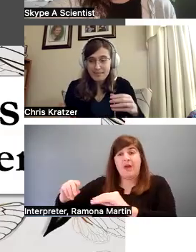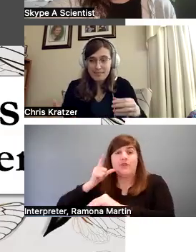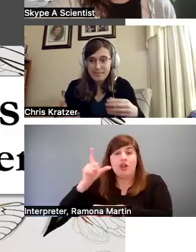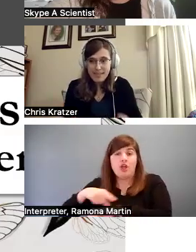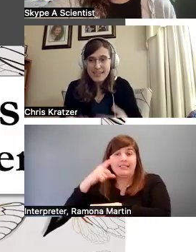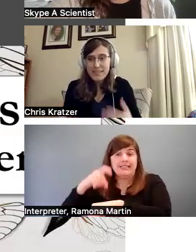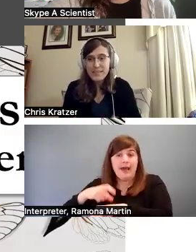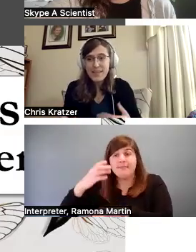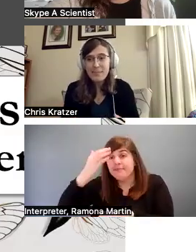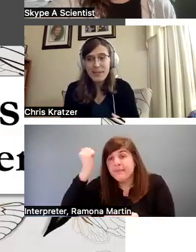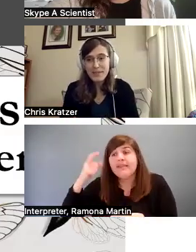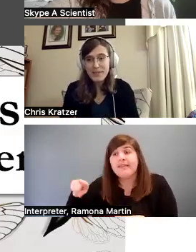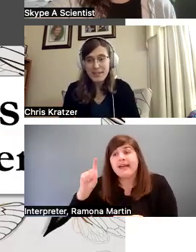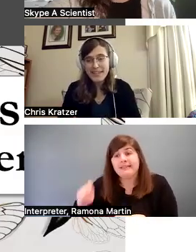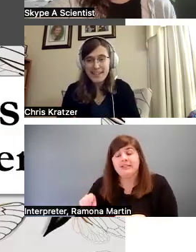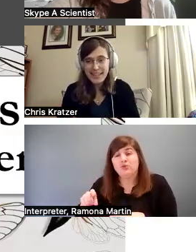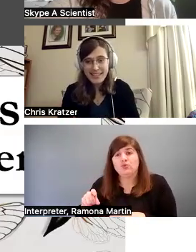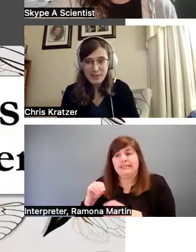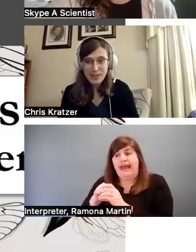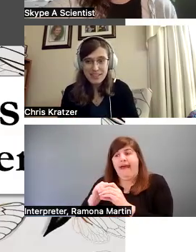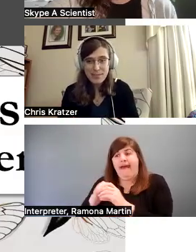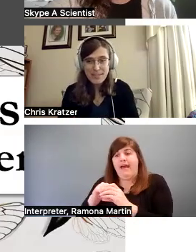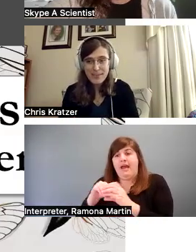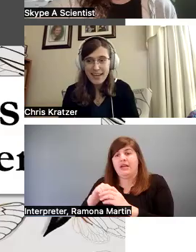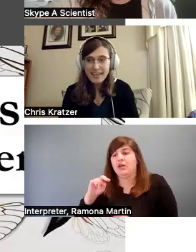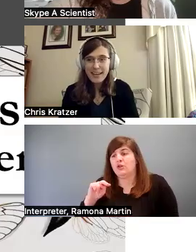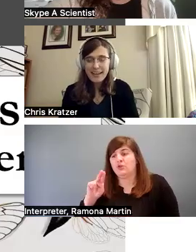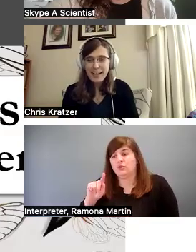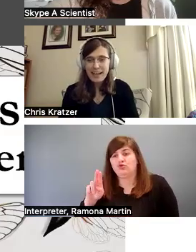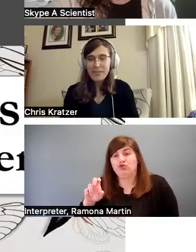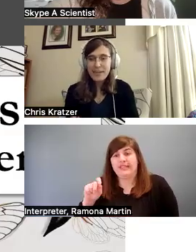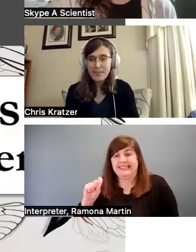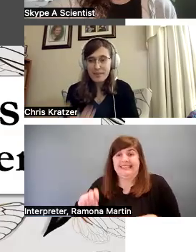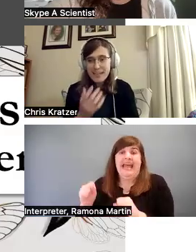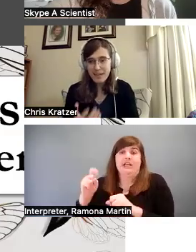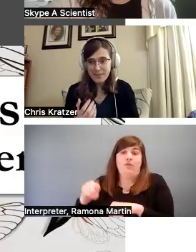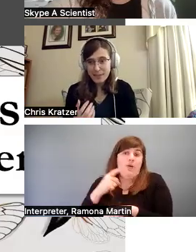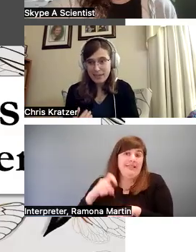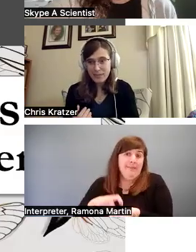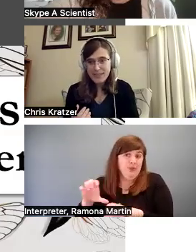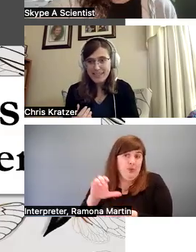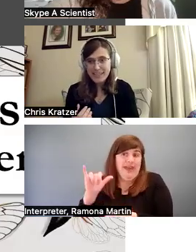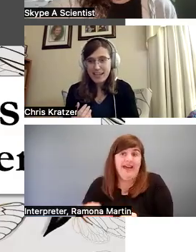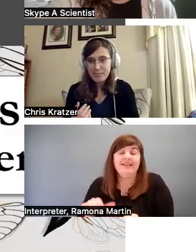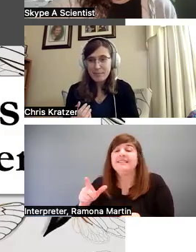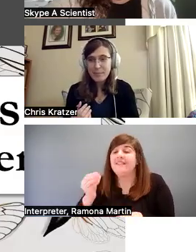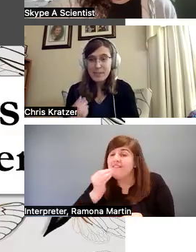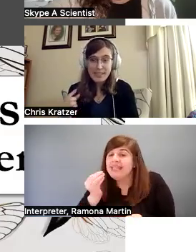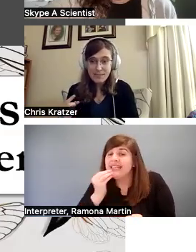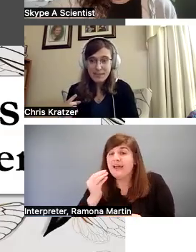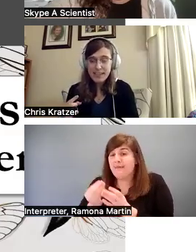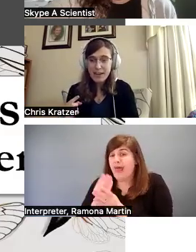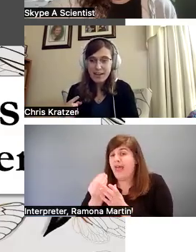they need to stock up on nutrients, and it takes them a long time to do that. They're feeding on plant roots,